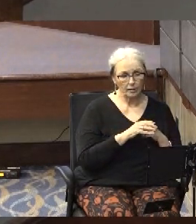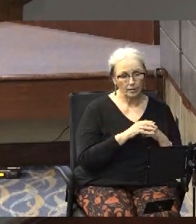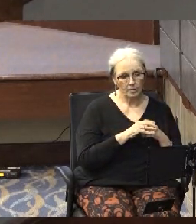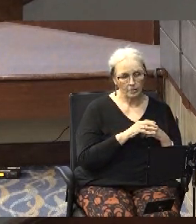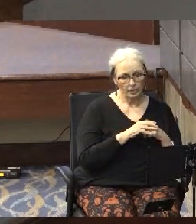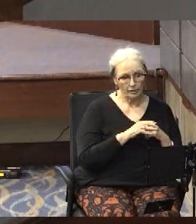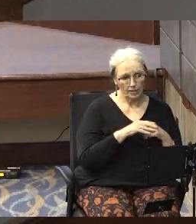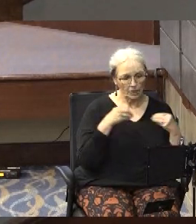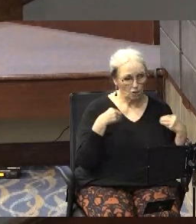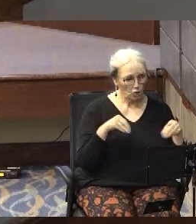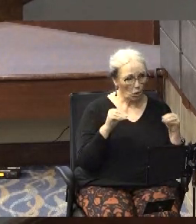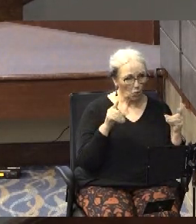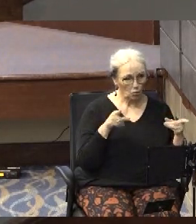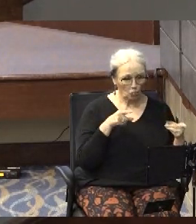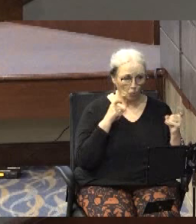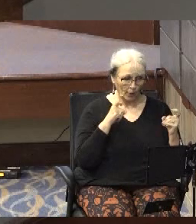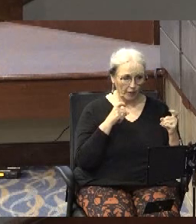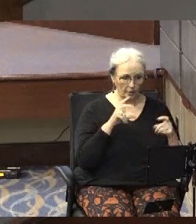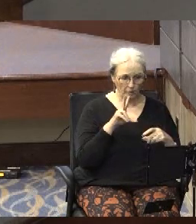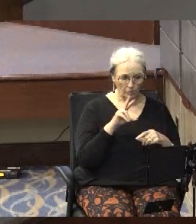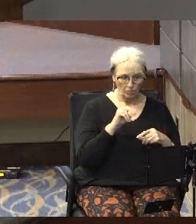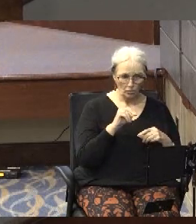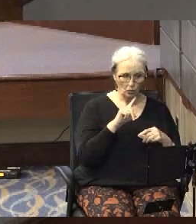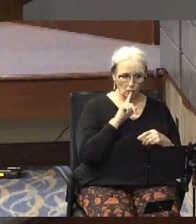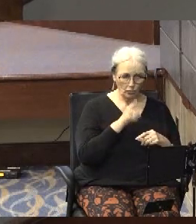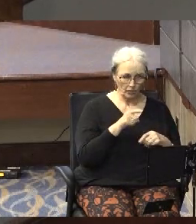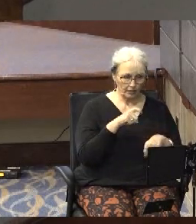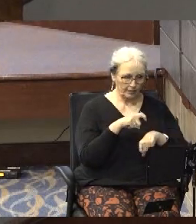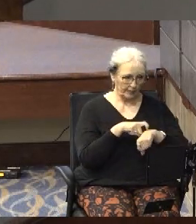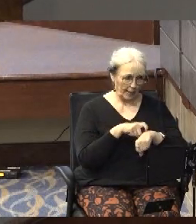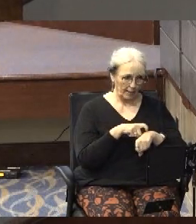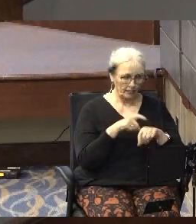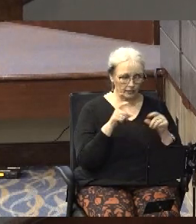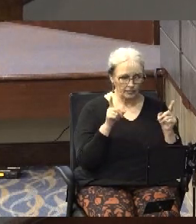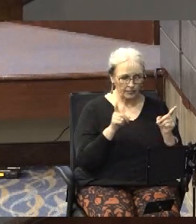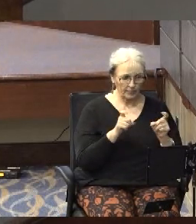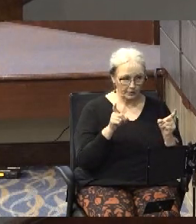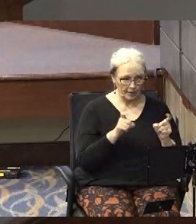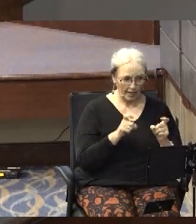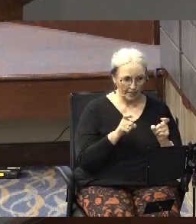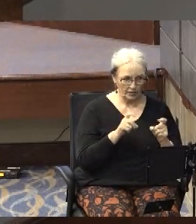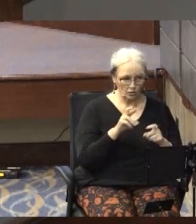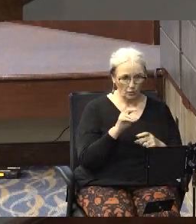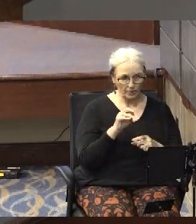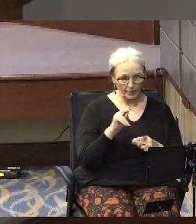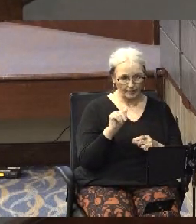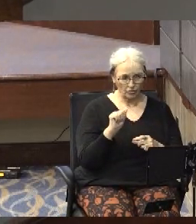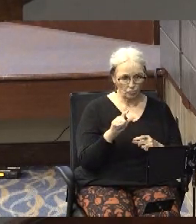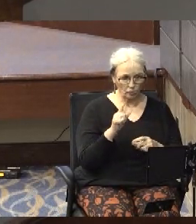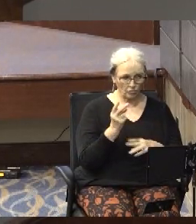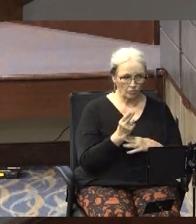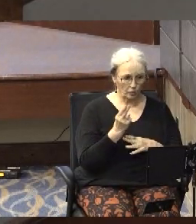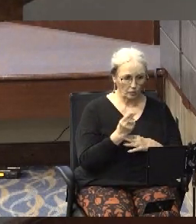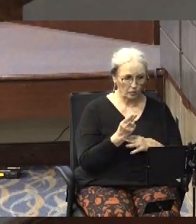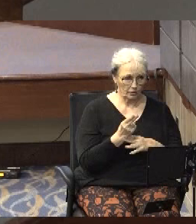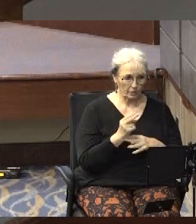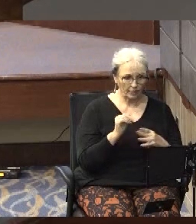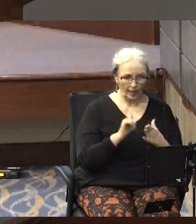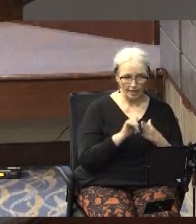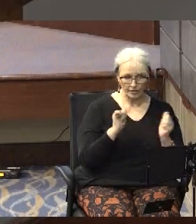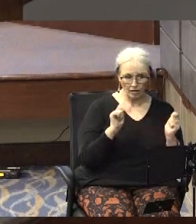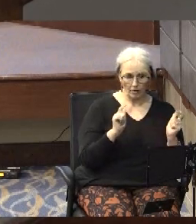It was sold pretty quickly, so there was no real time to test the residential use. And that's all.